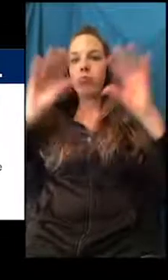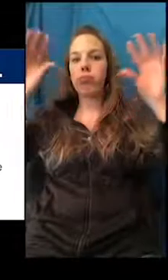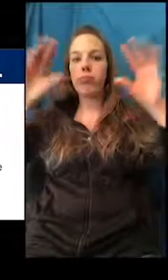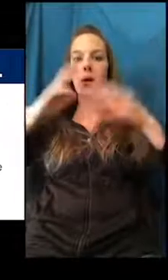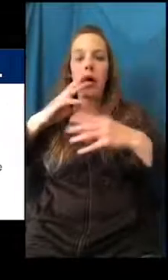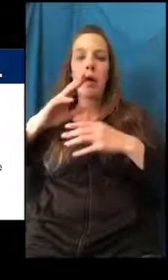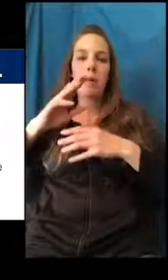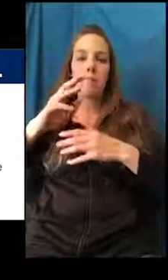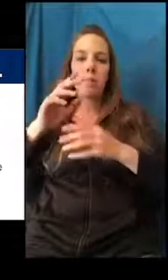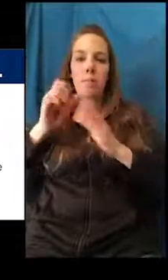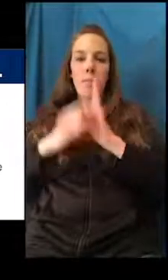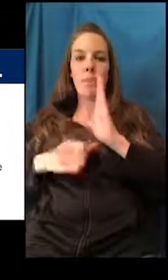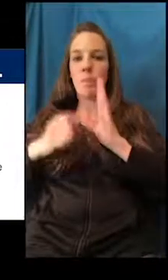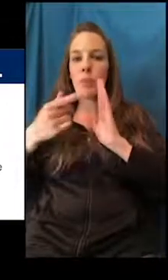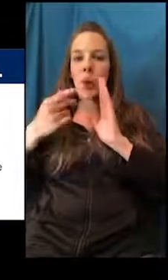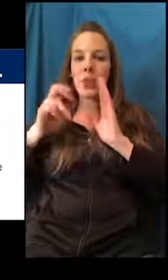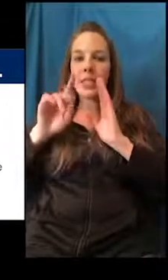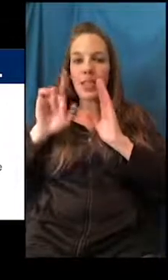when